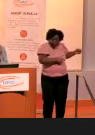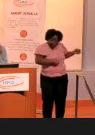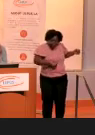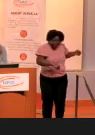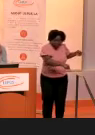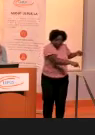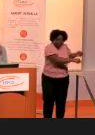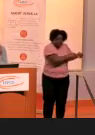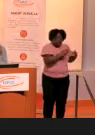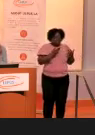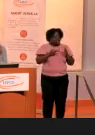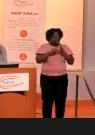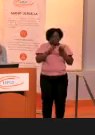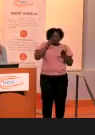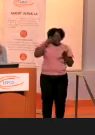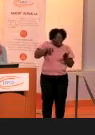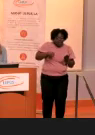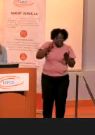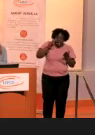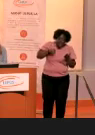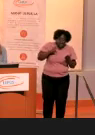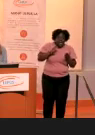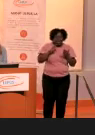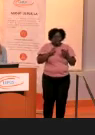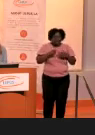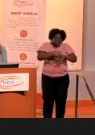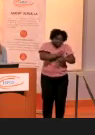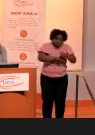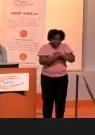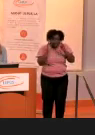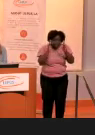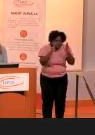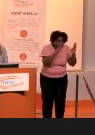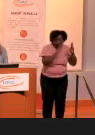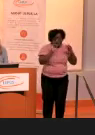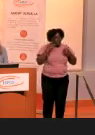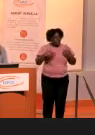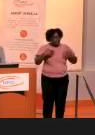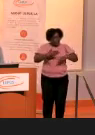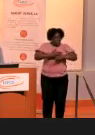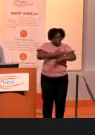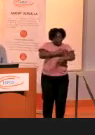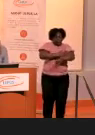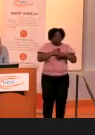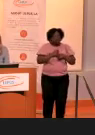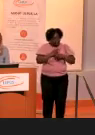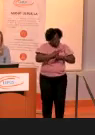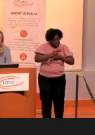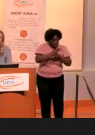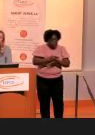to really focus our efforts here, and there's a lot of room for us to improve our care in lupus